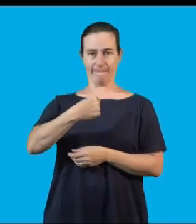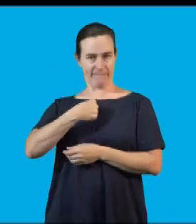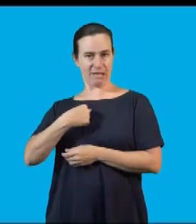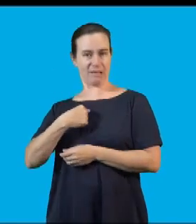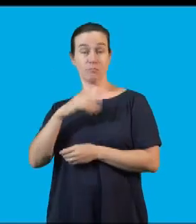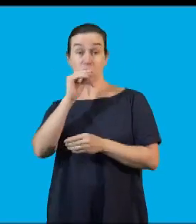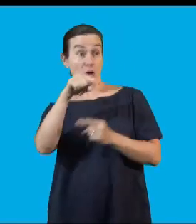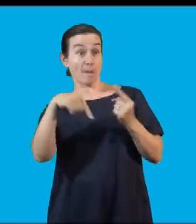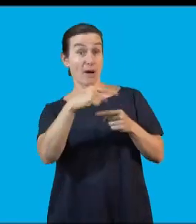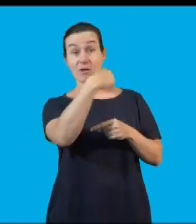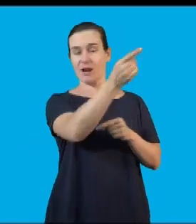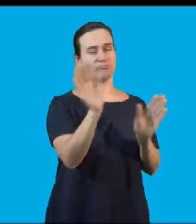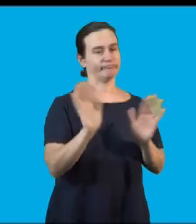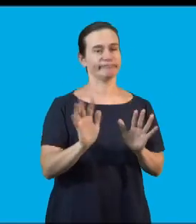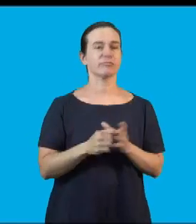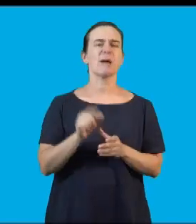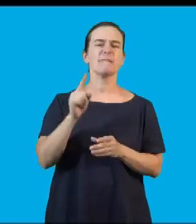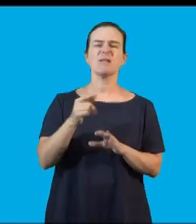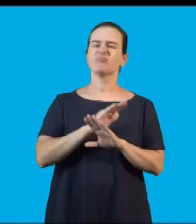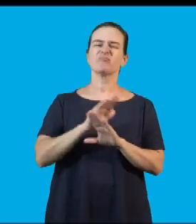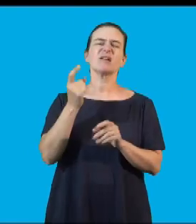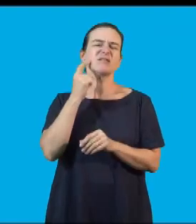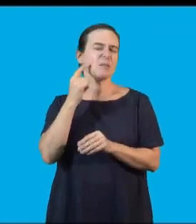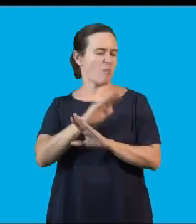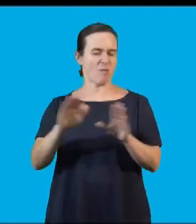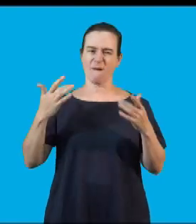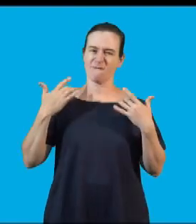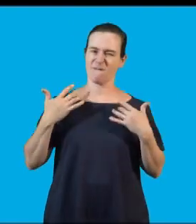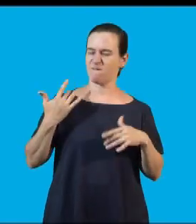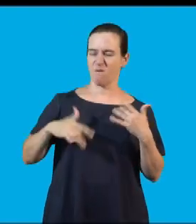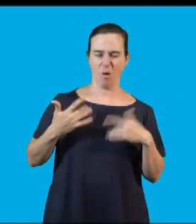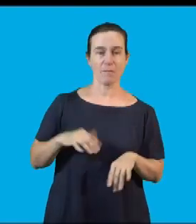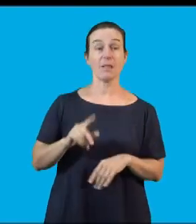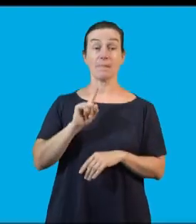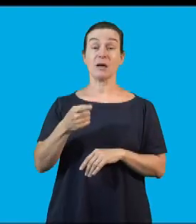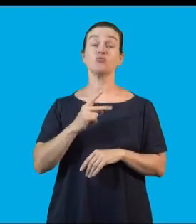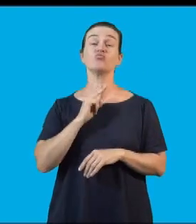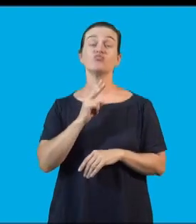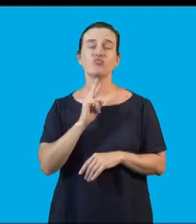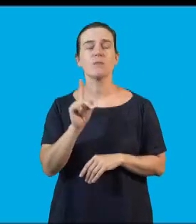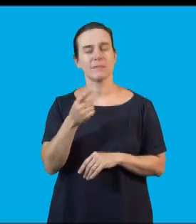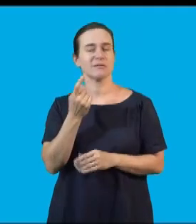simple and informal. The tone must reflect suitable emotions.